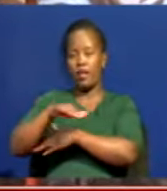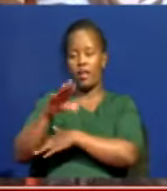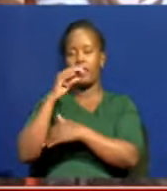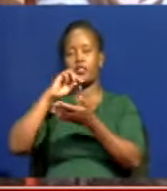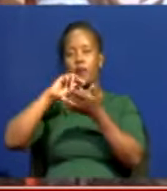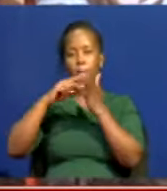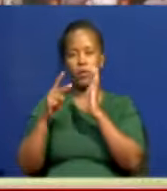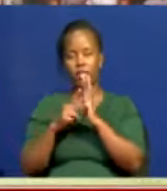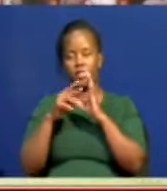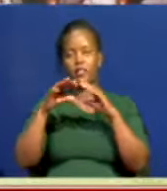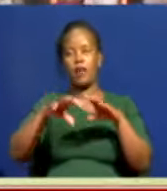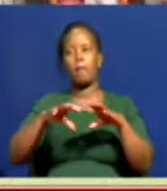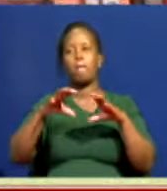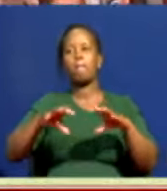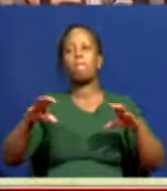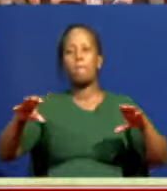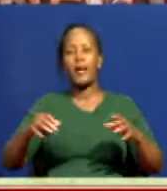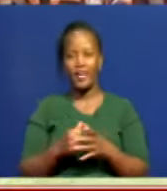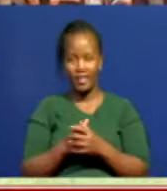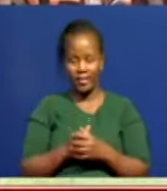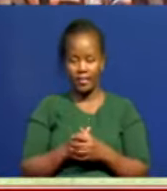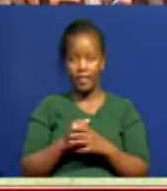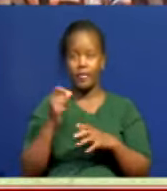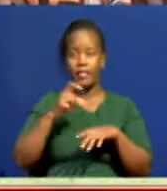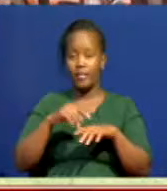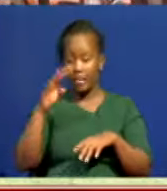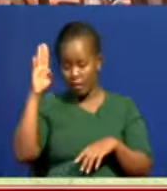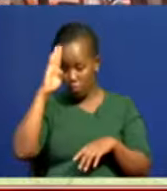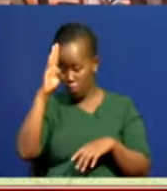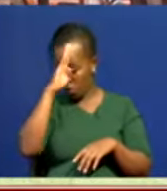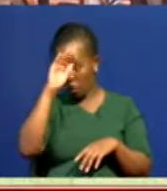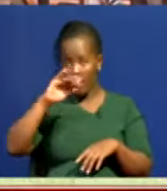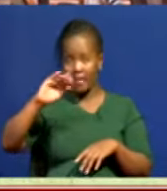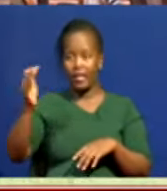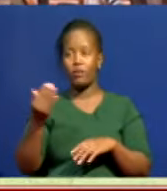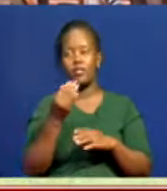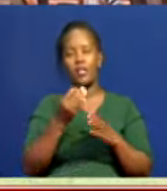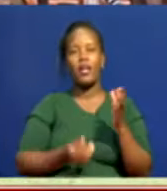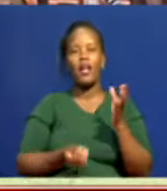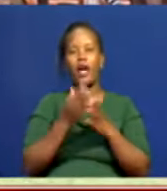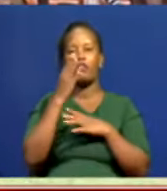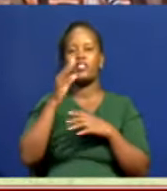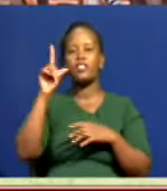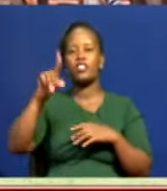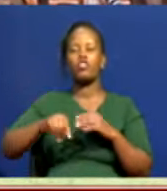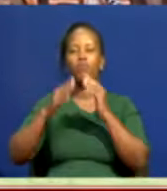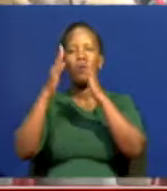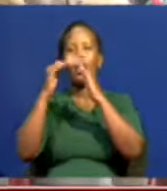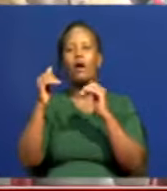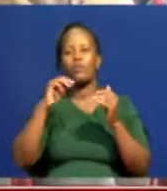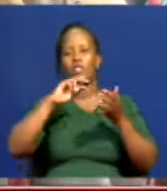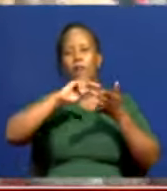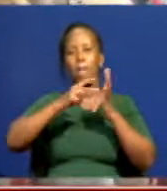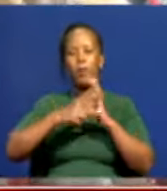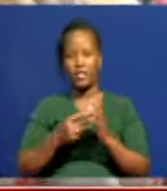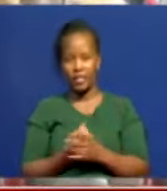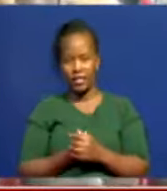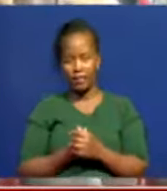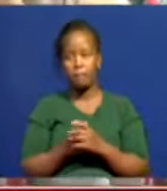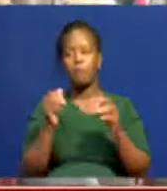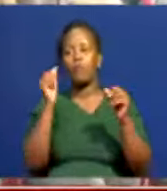at Naitiri Market. At Bungoma Town, he launched the affordable housing project and rooted for it. The president then